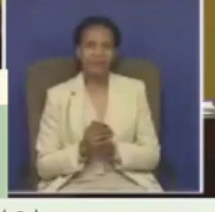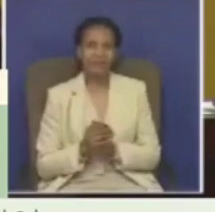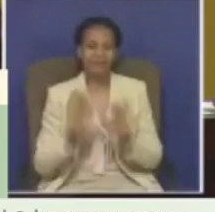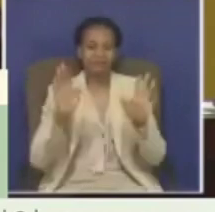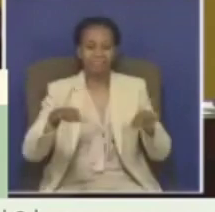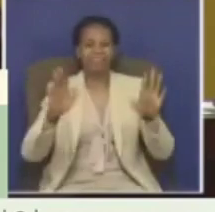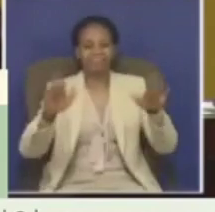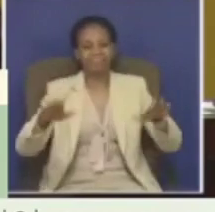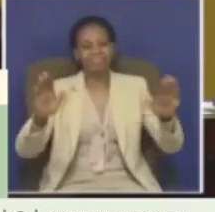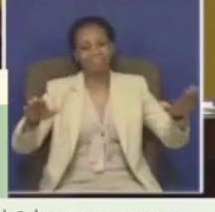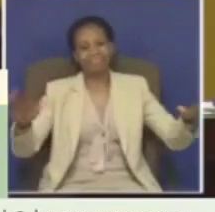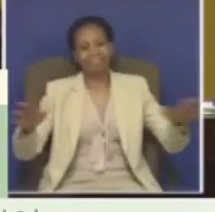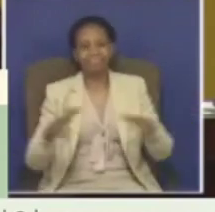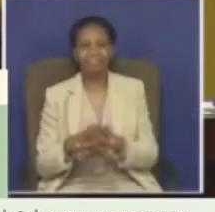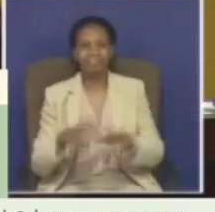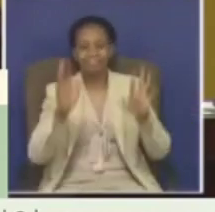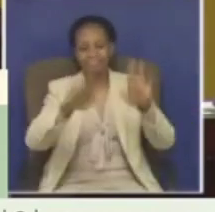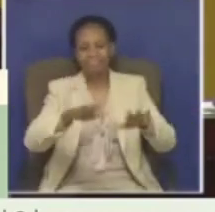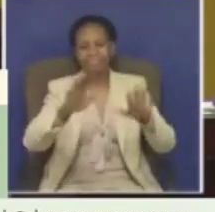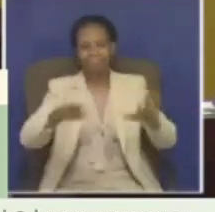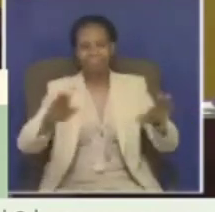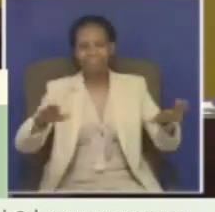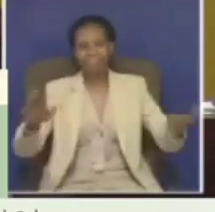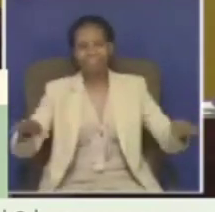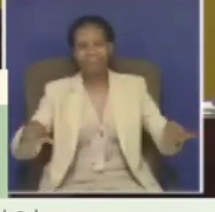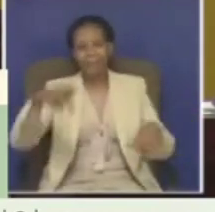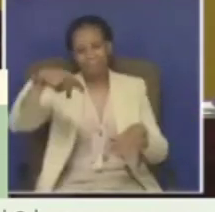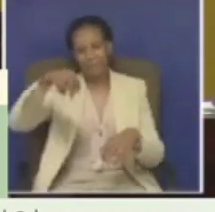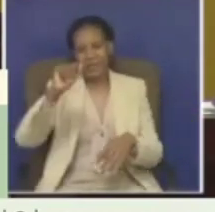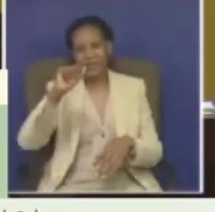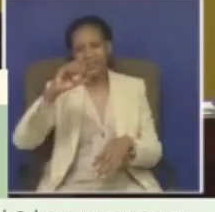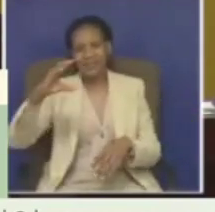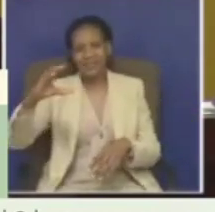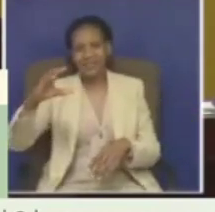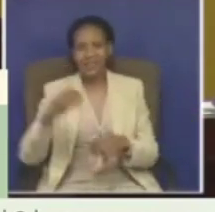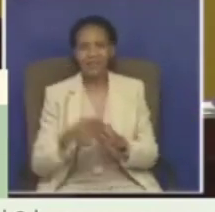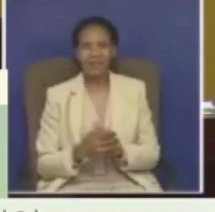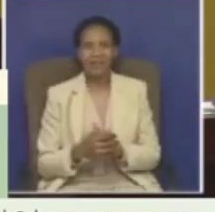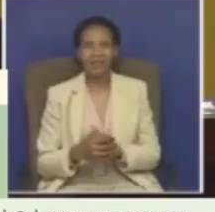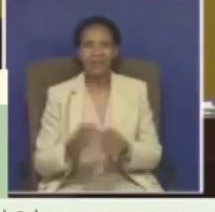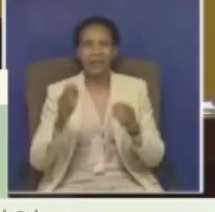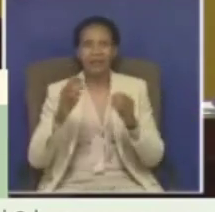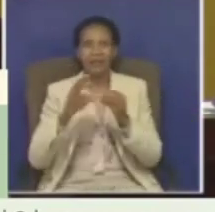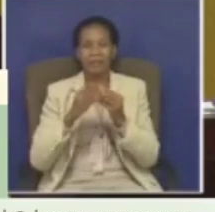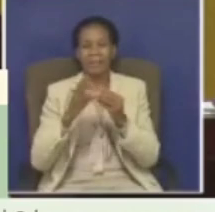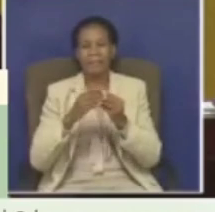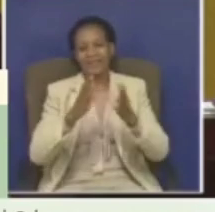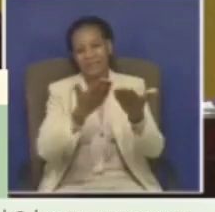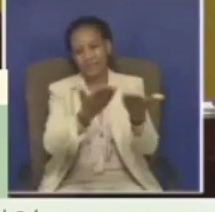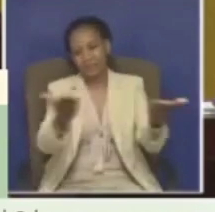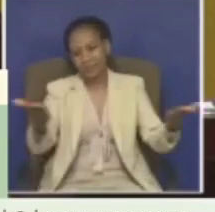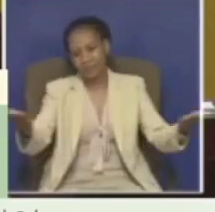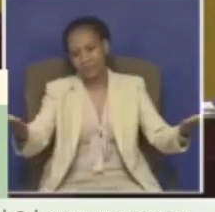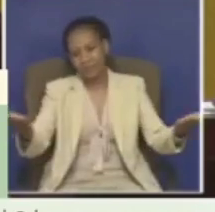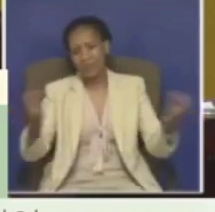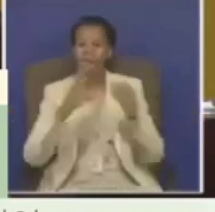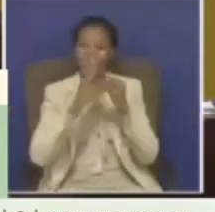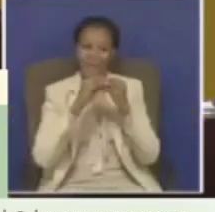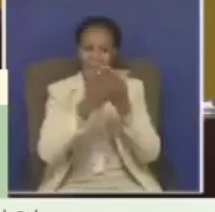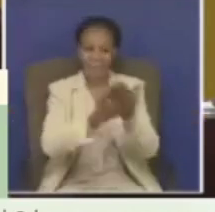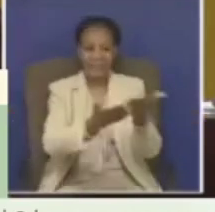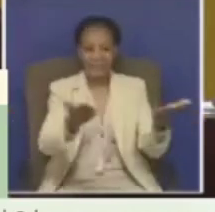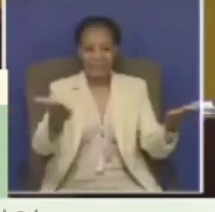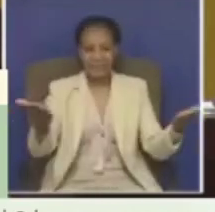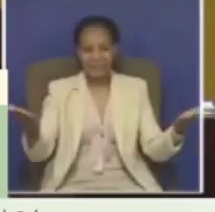Order, honorable members, order. The PAC, honorable members, honorable